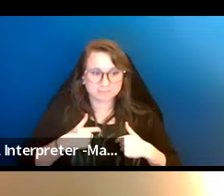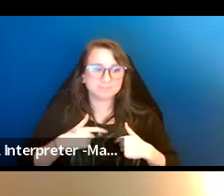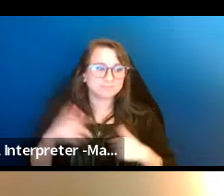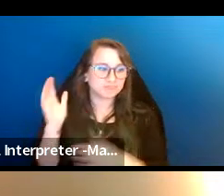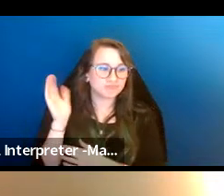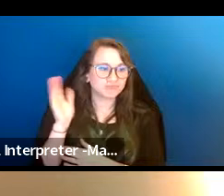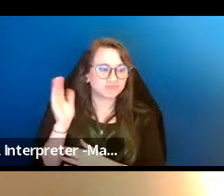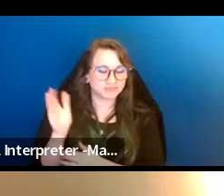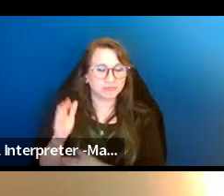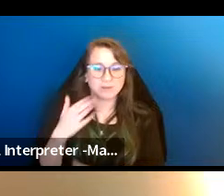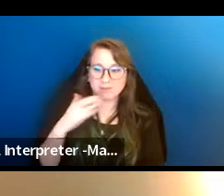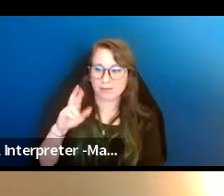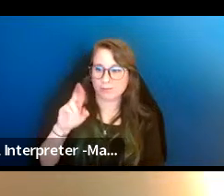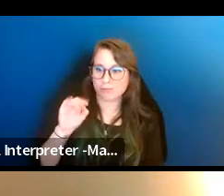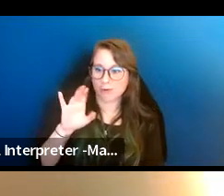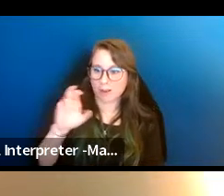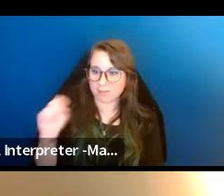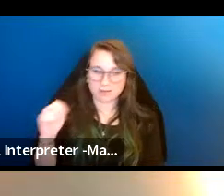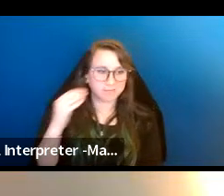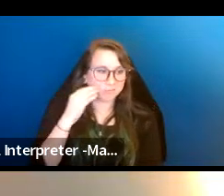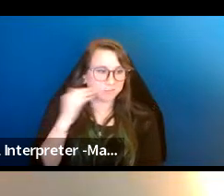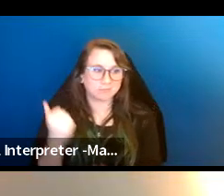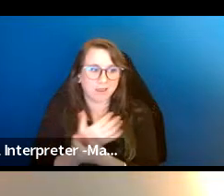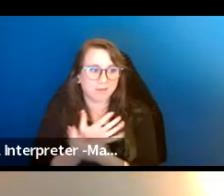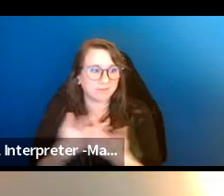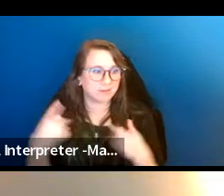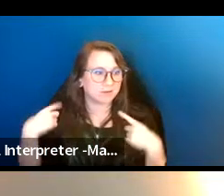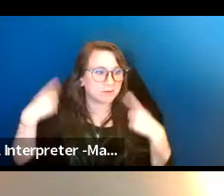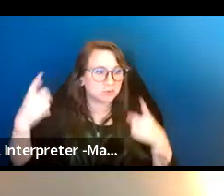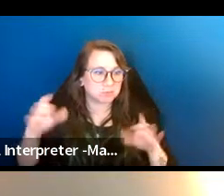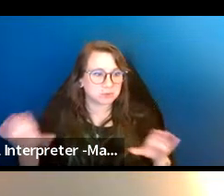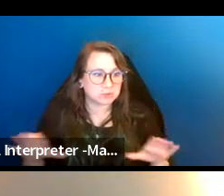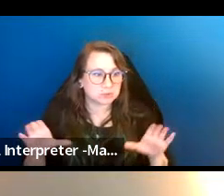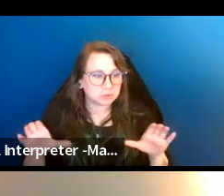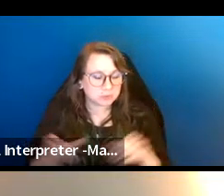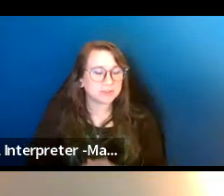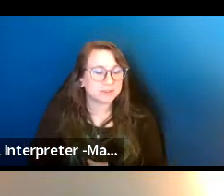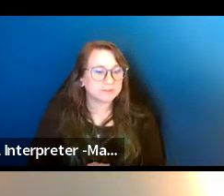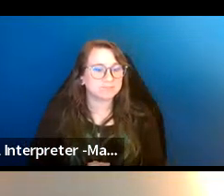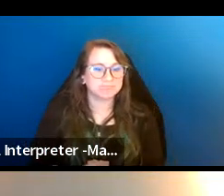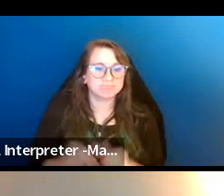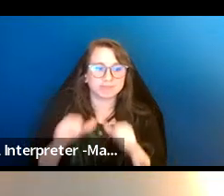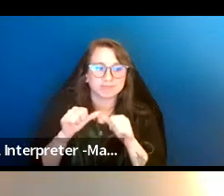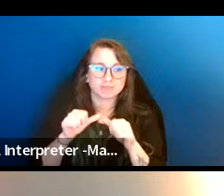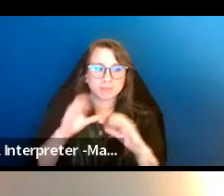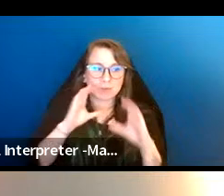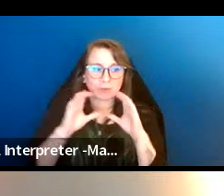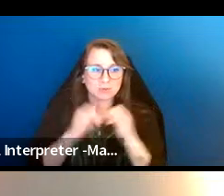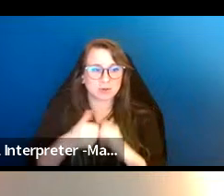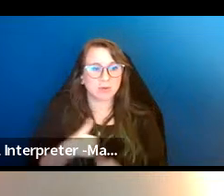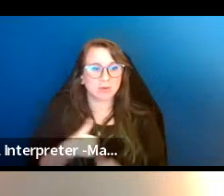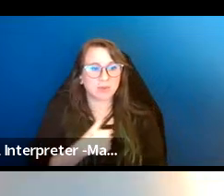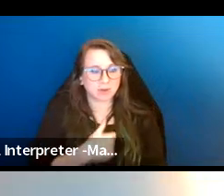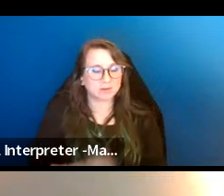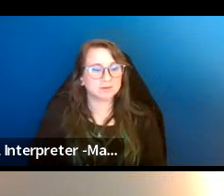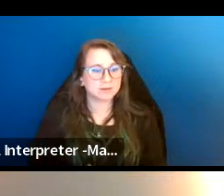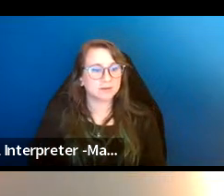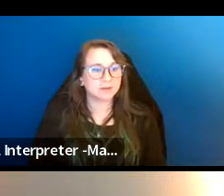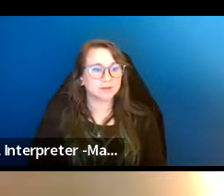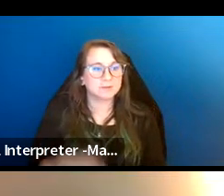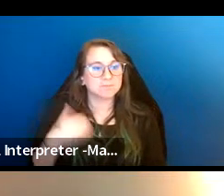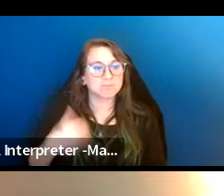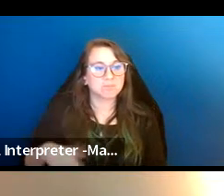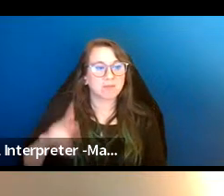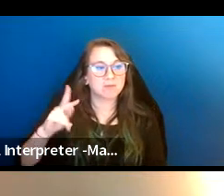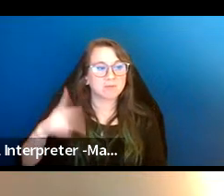Commissioner Roblin, for everything that you've been doing and your communication with us. President Polk's Lines and General Vice President